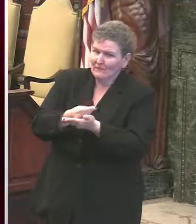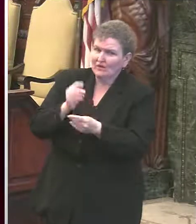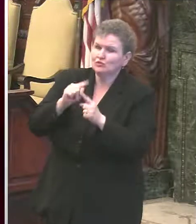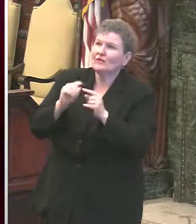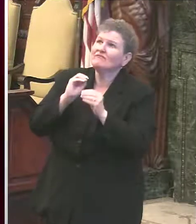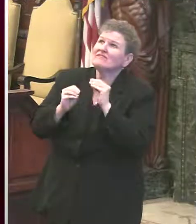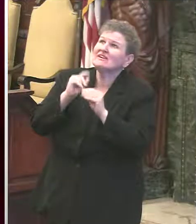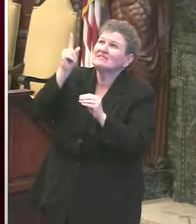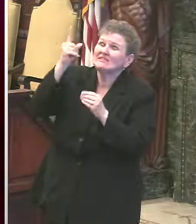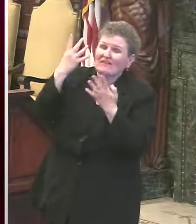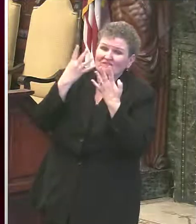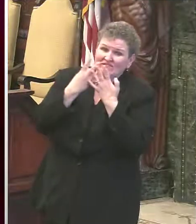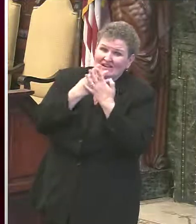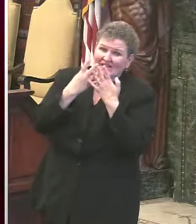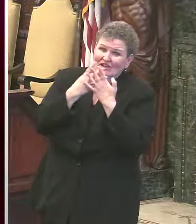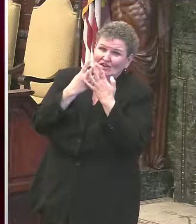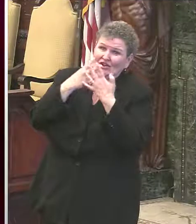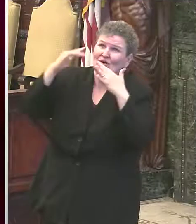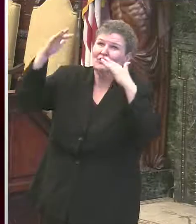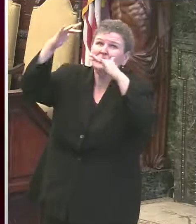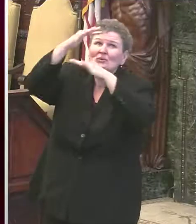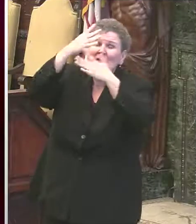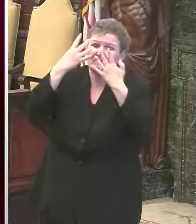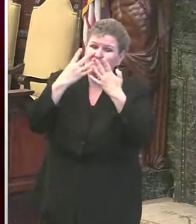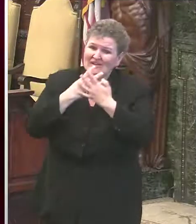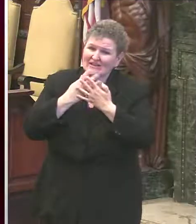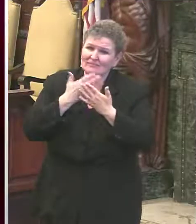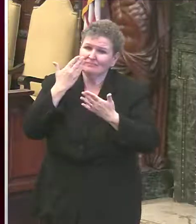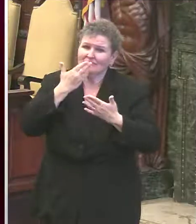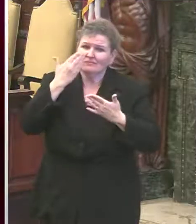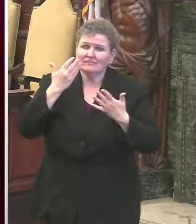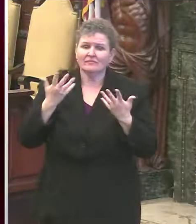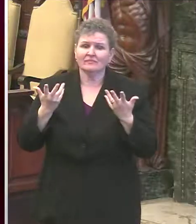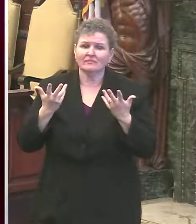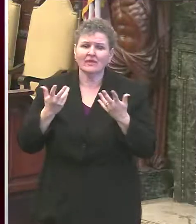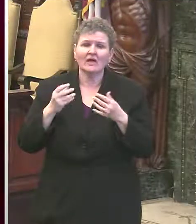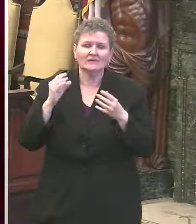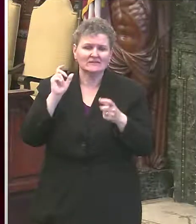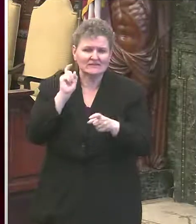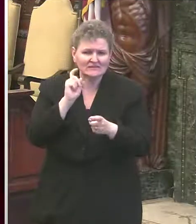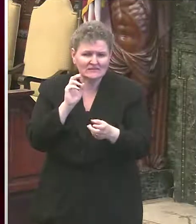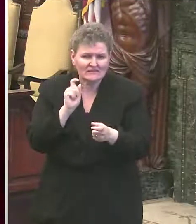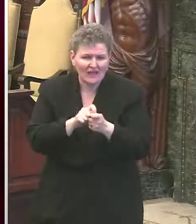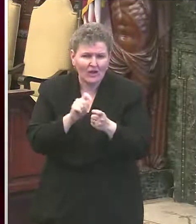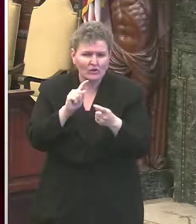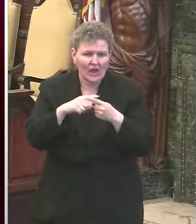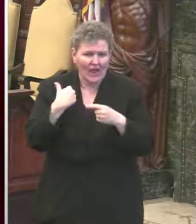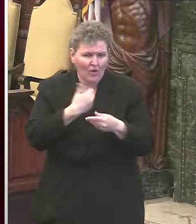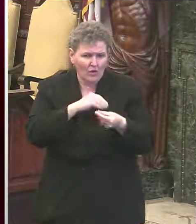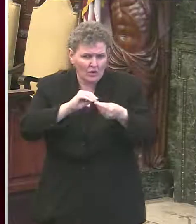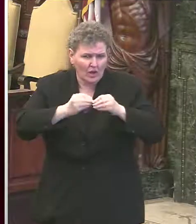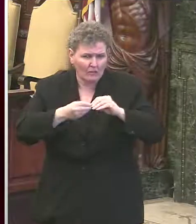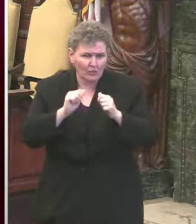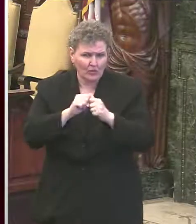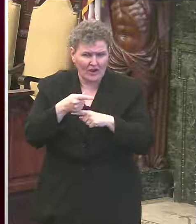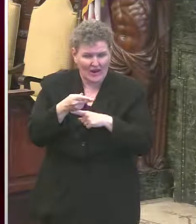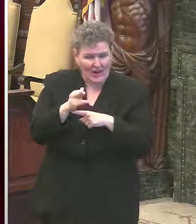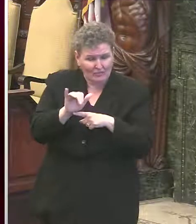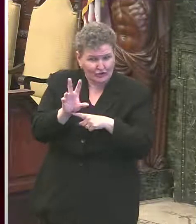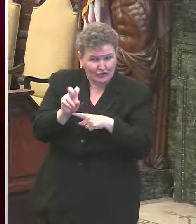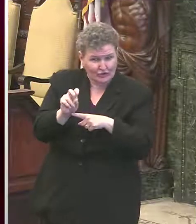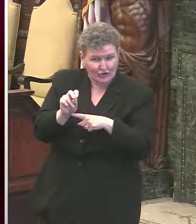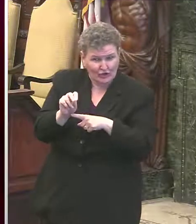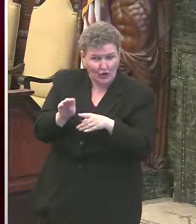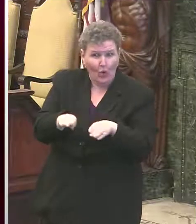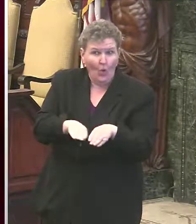it'll help their customers, help the city as a whole. But exactly what the percentages will be, we'll have to determine as we get closer to